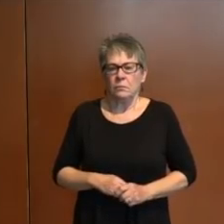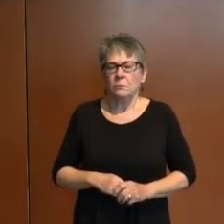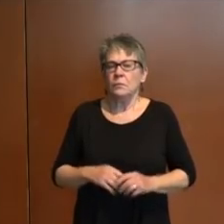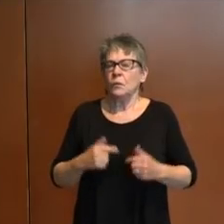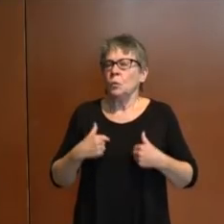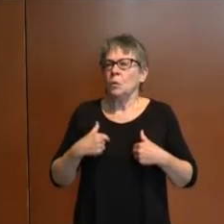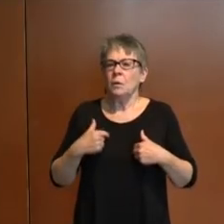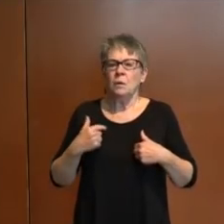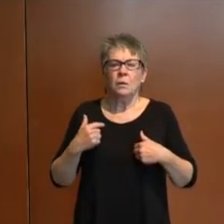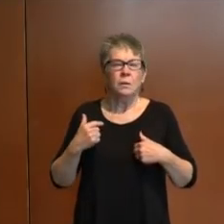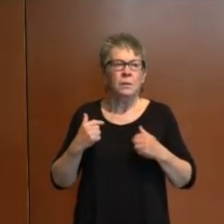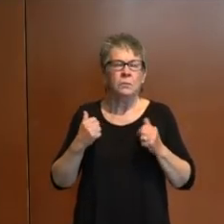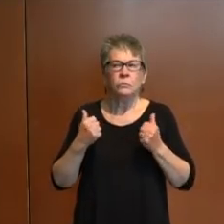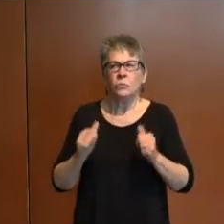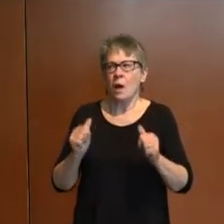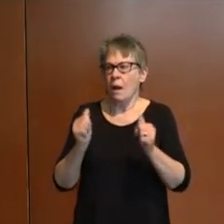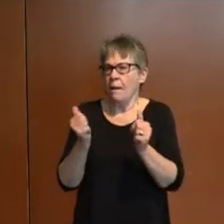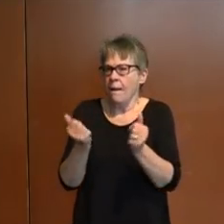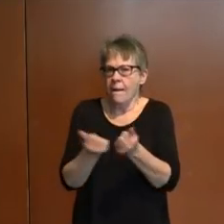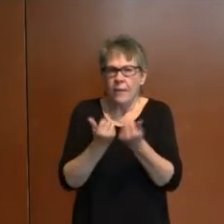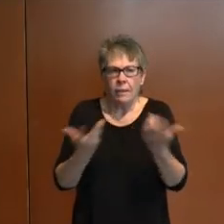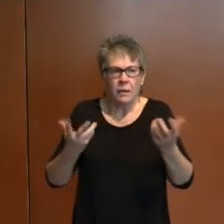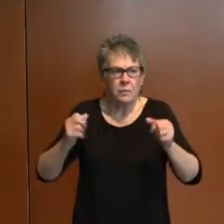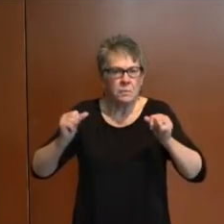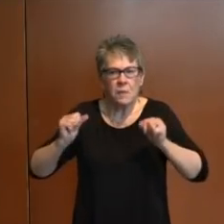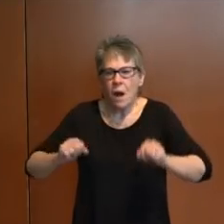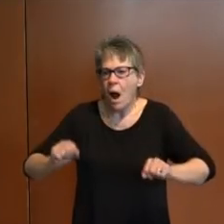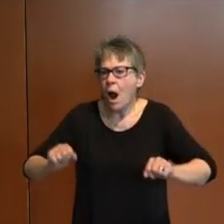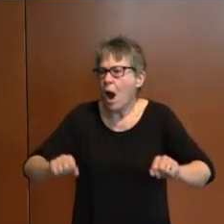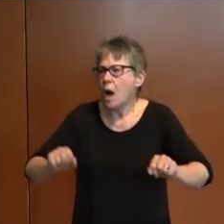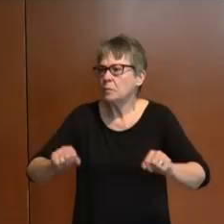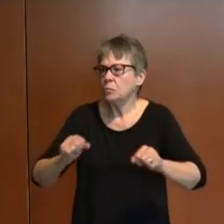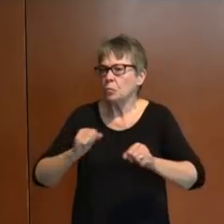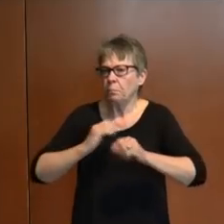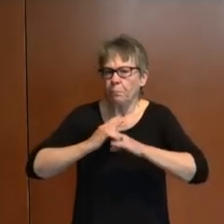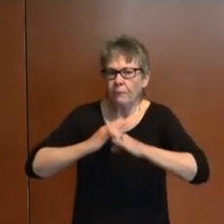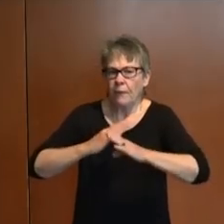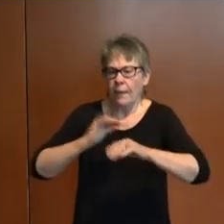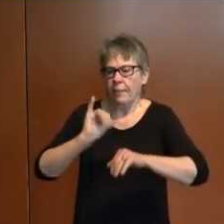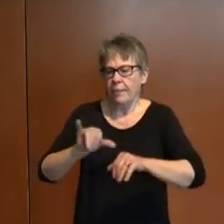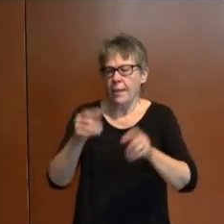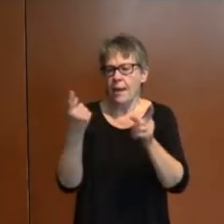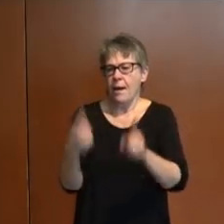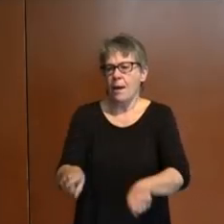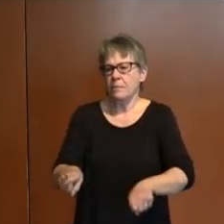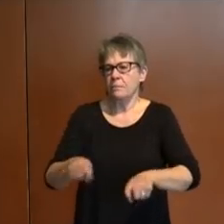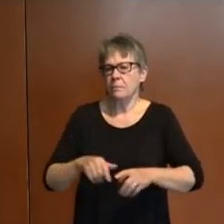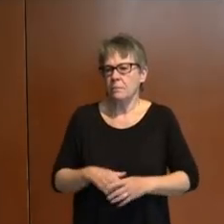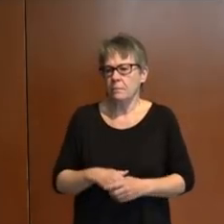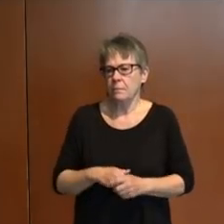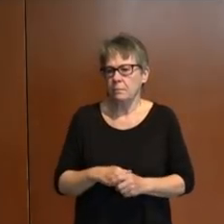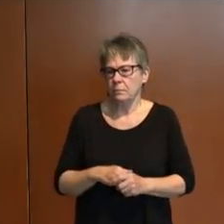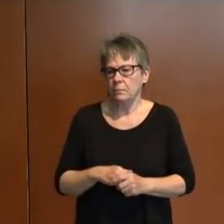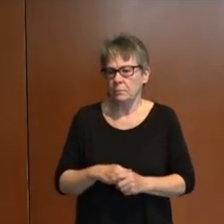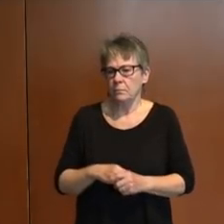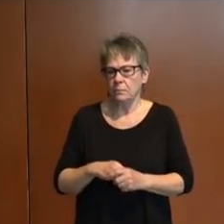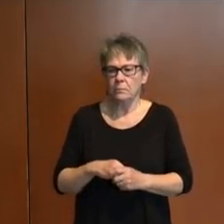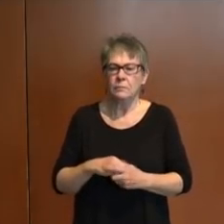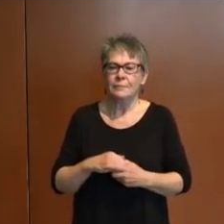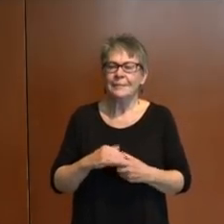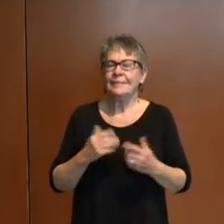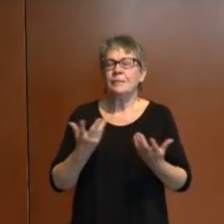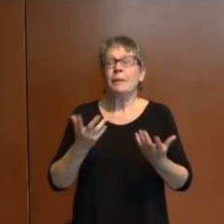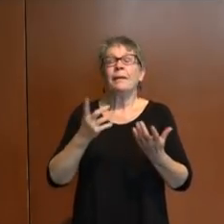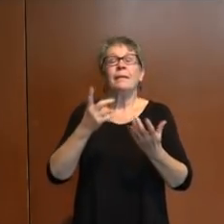to head this off before we get to that sort of discussion, but we would be remiss in abrogating our responsibilities if we didn't have that discussion